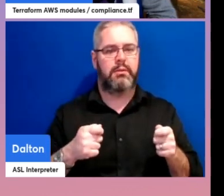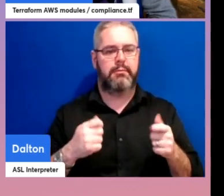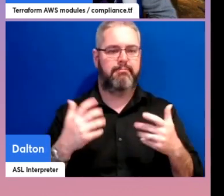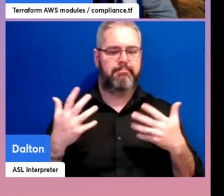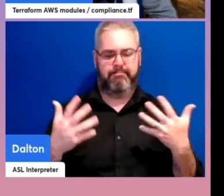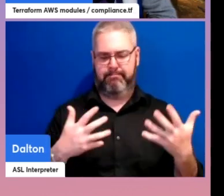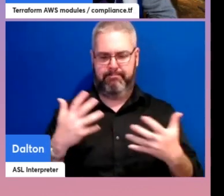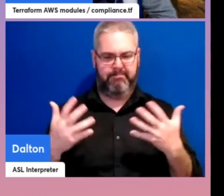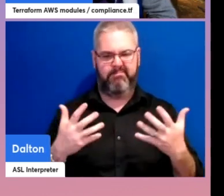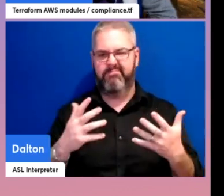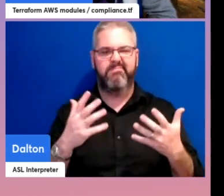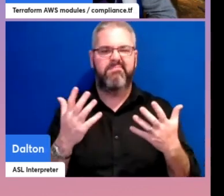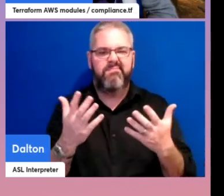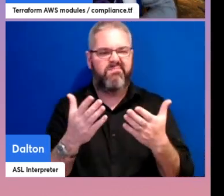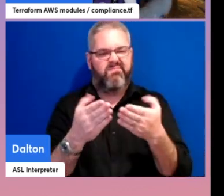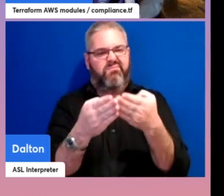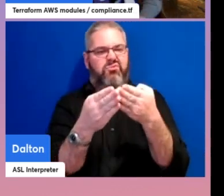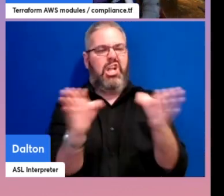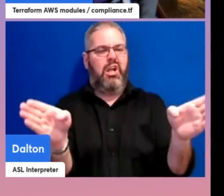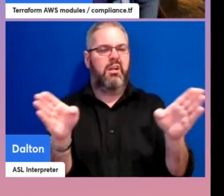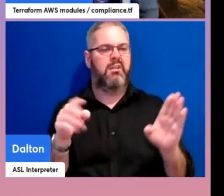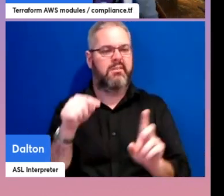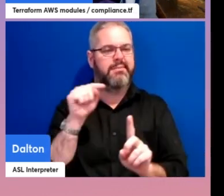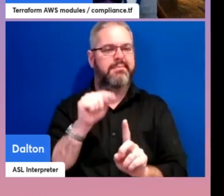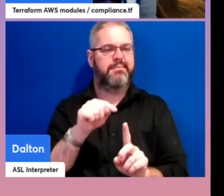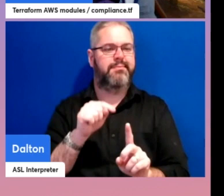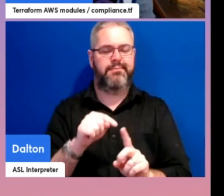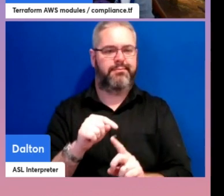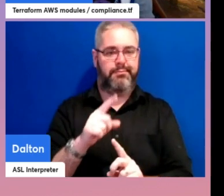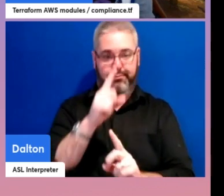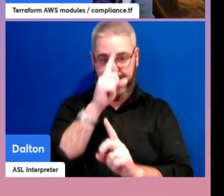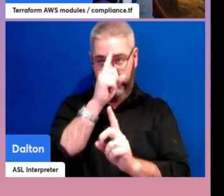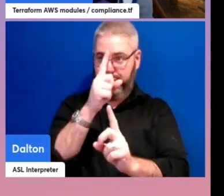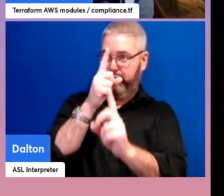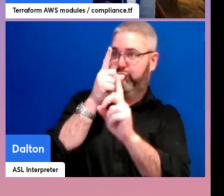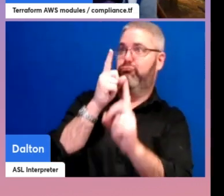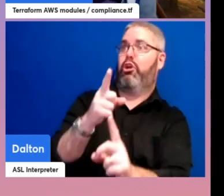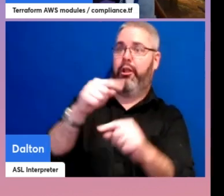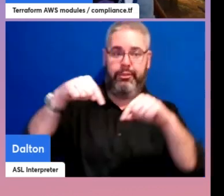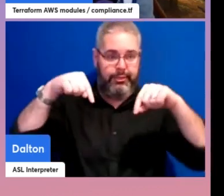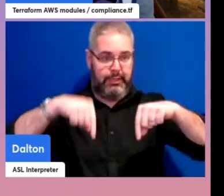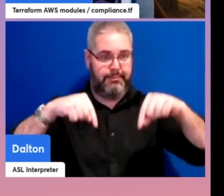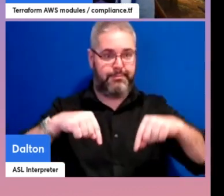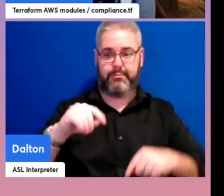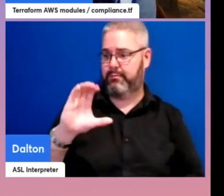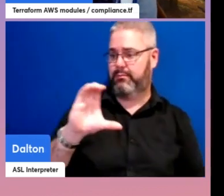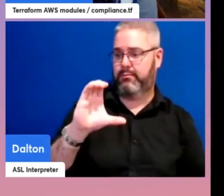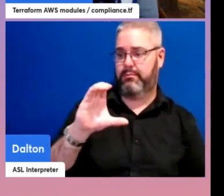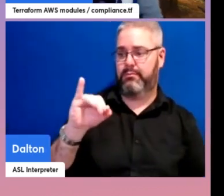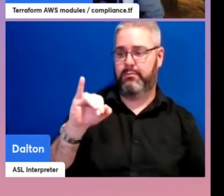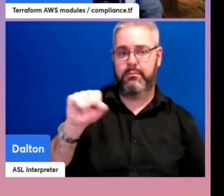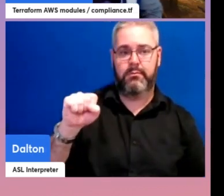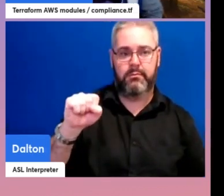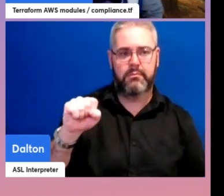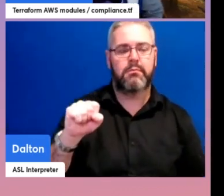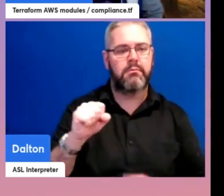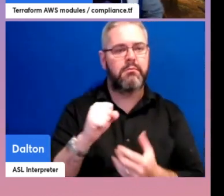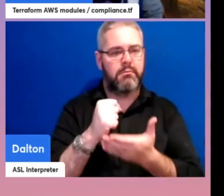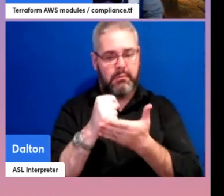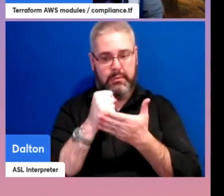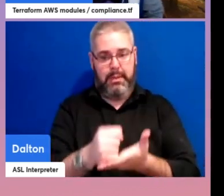very generic, and the goals of these controls is to help you to